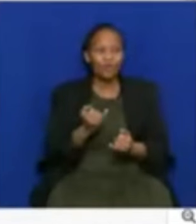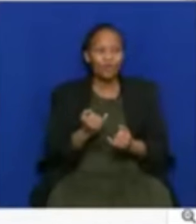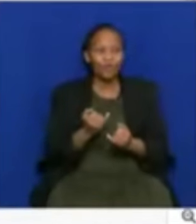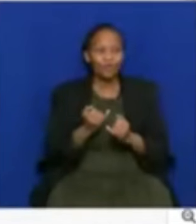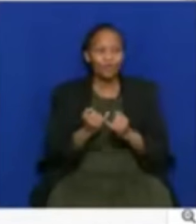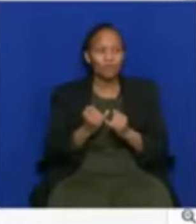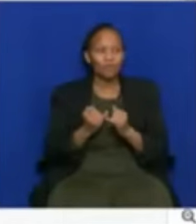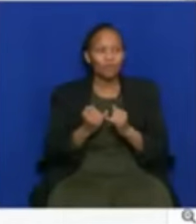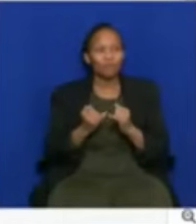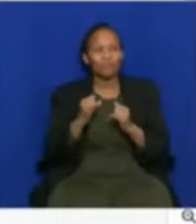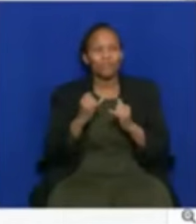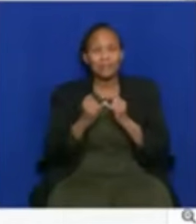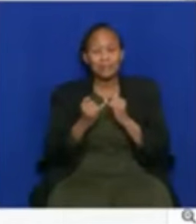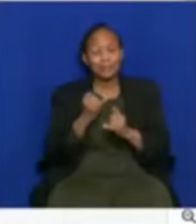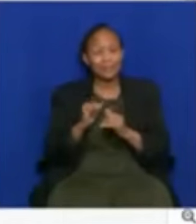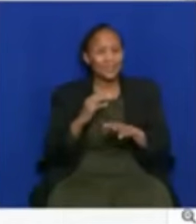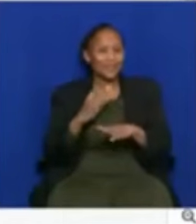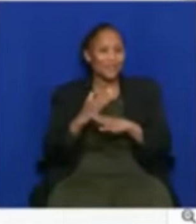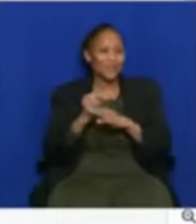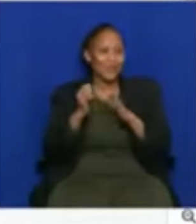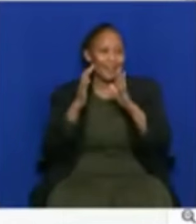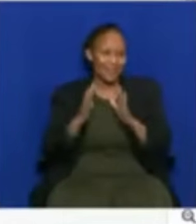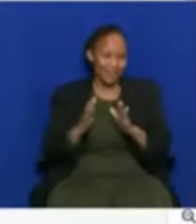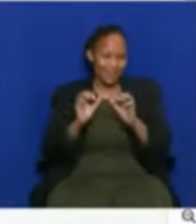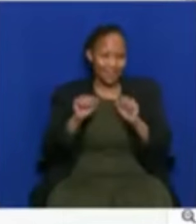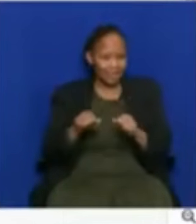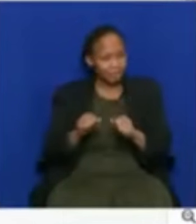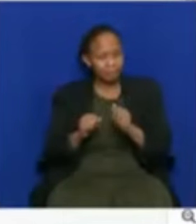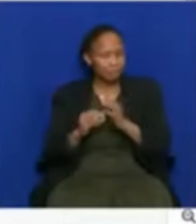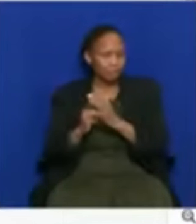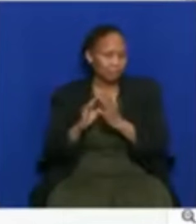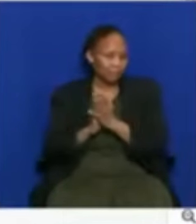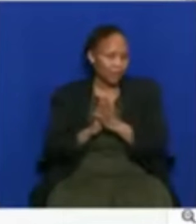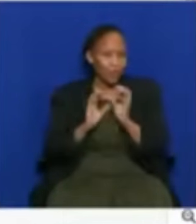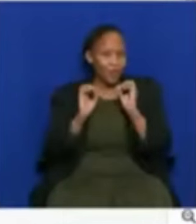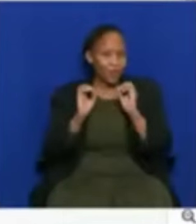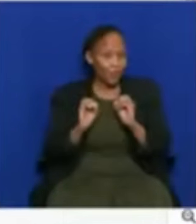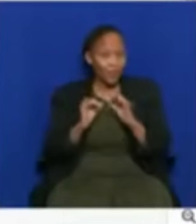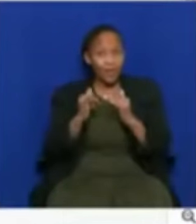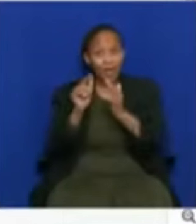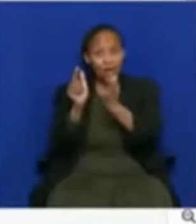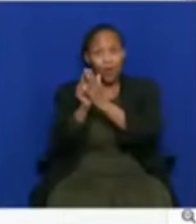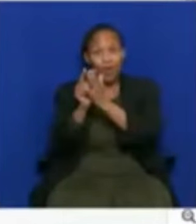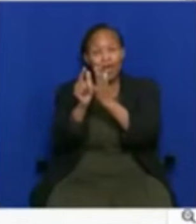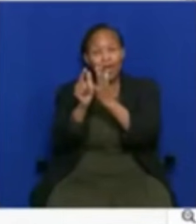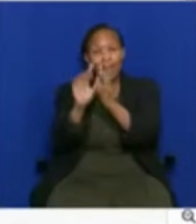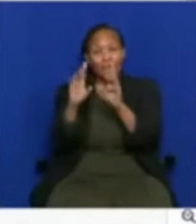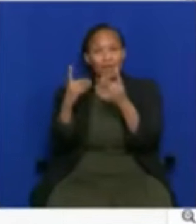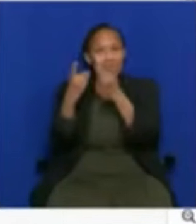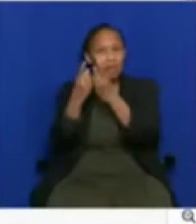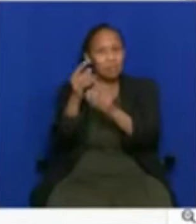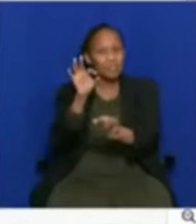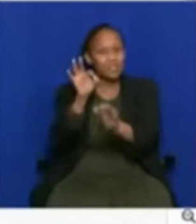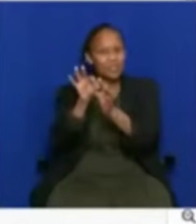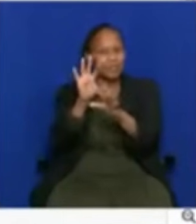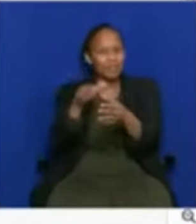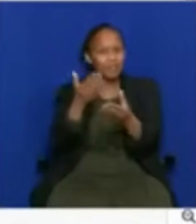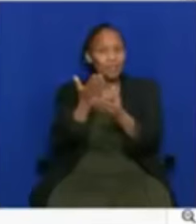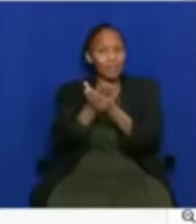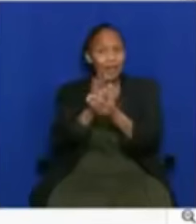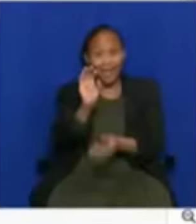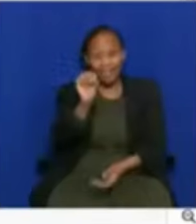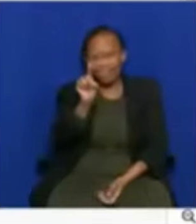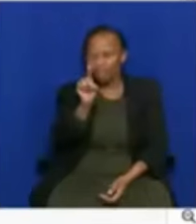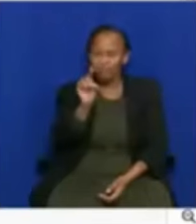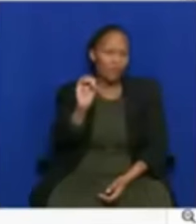Then it points out that this legal services department didn't have this specific docket. At 3.6, it deals then